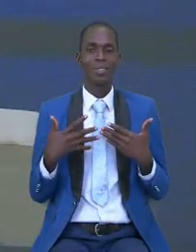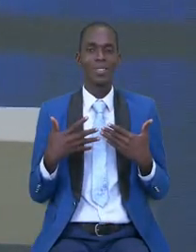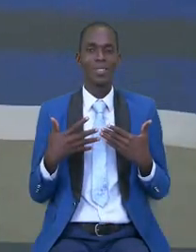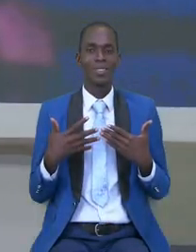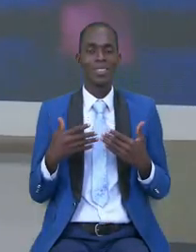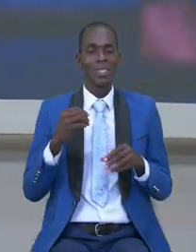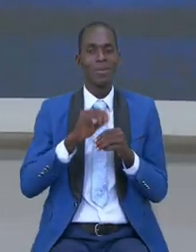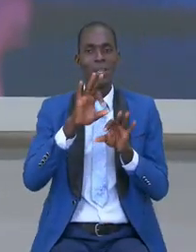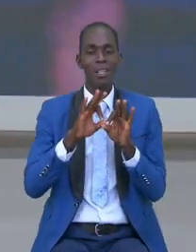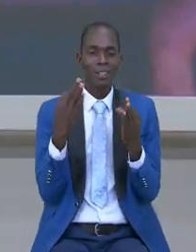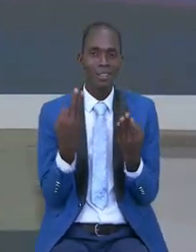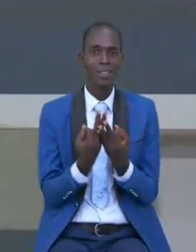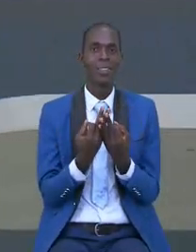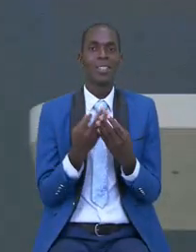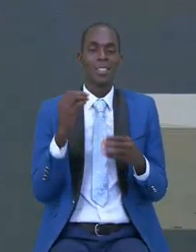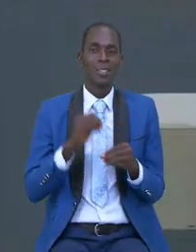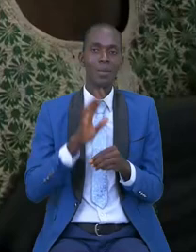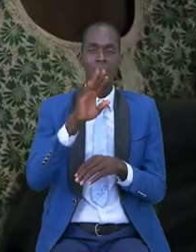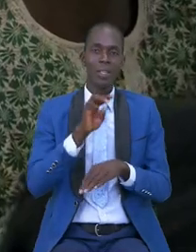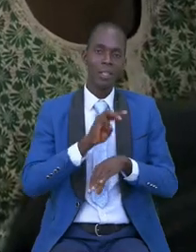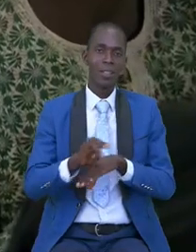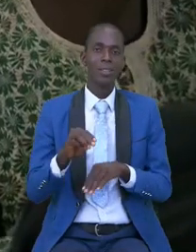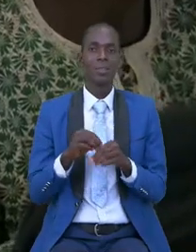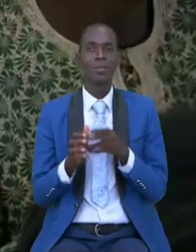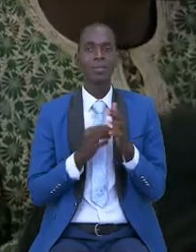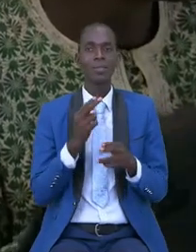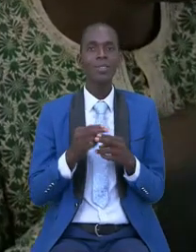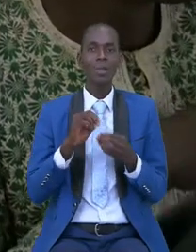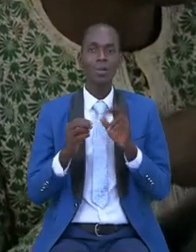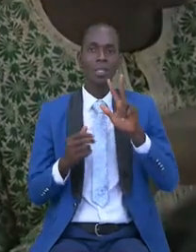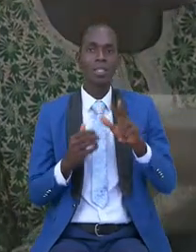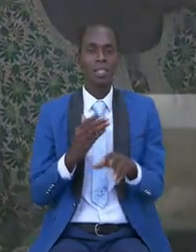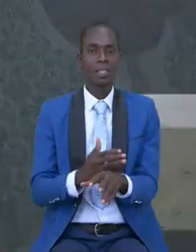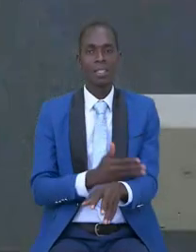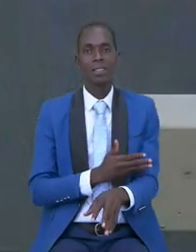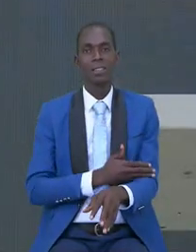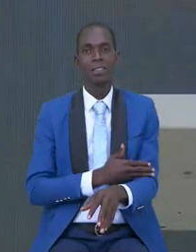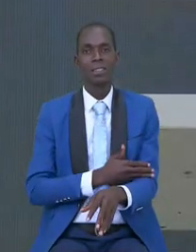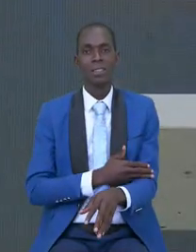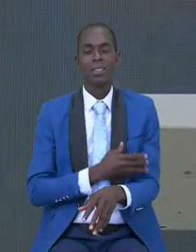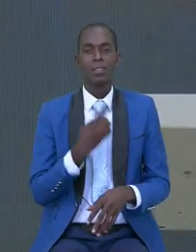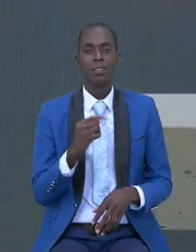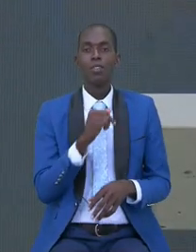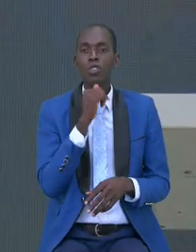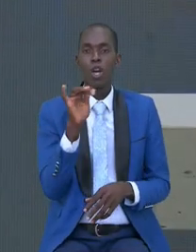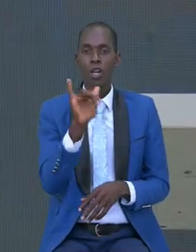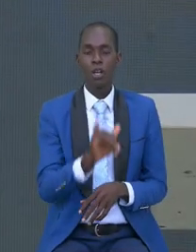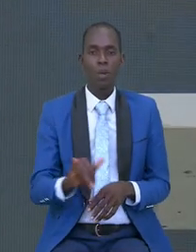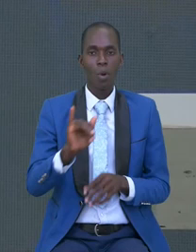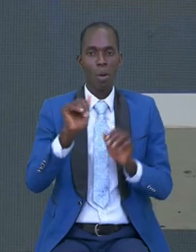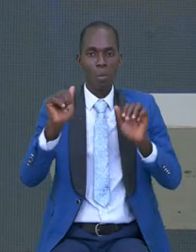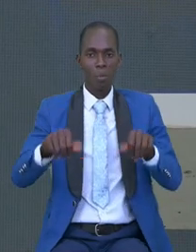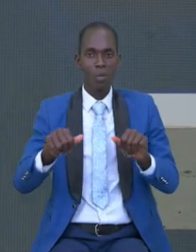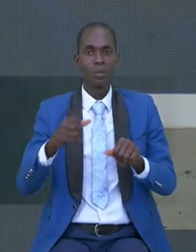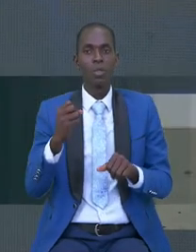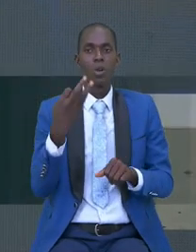your family, your ministry. Number three here is the uncommon possibilities